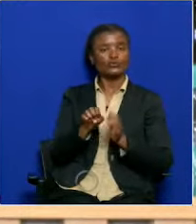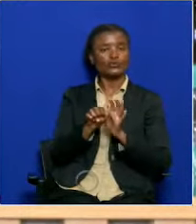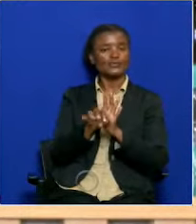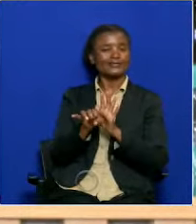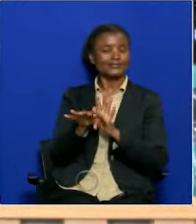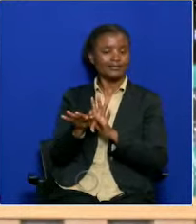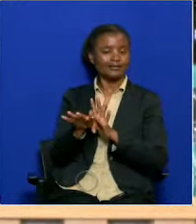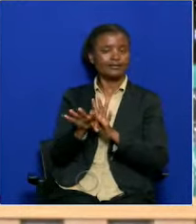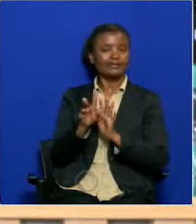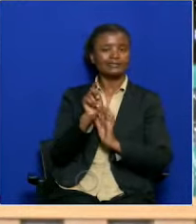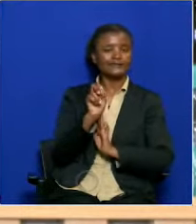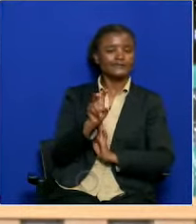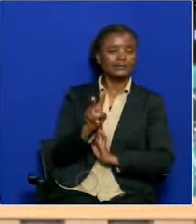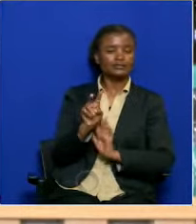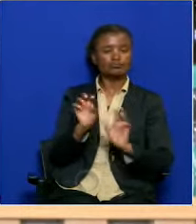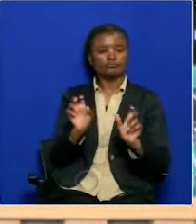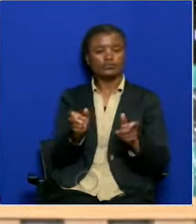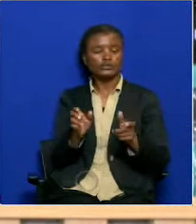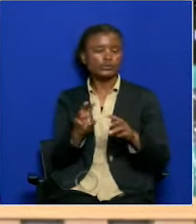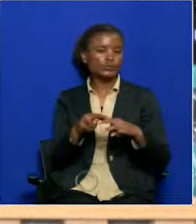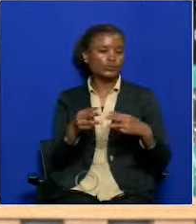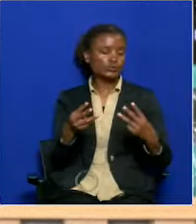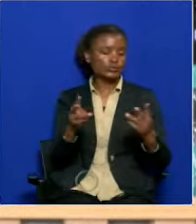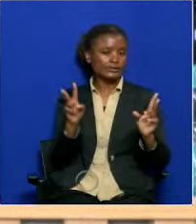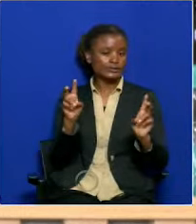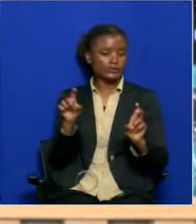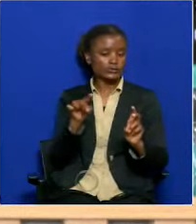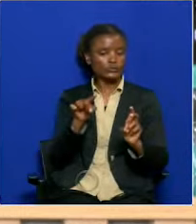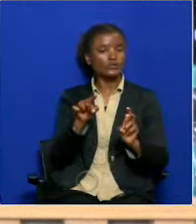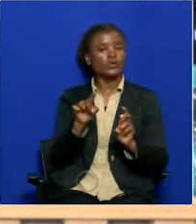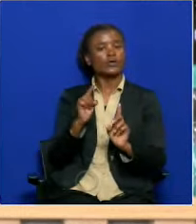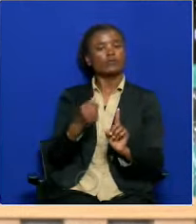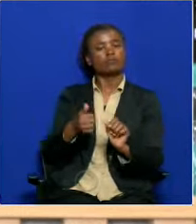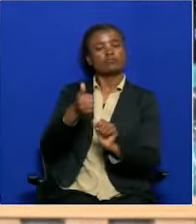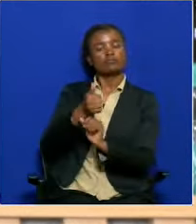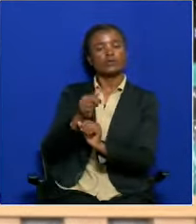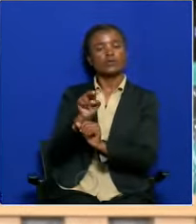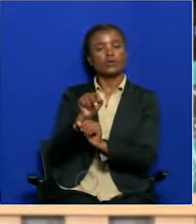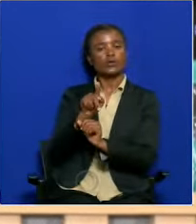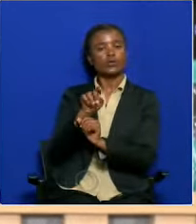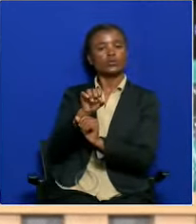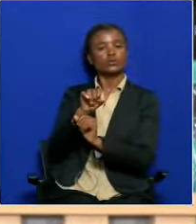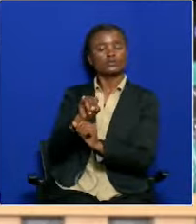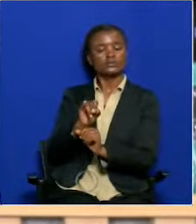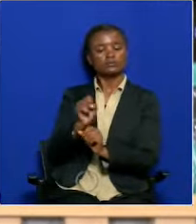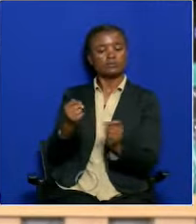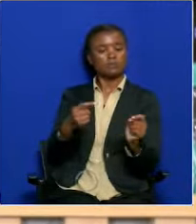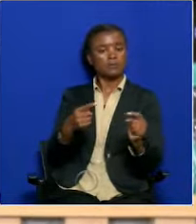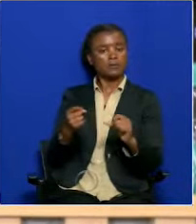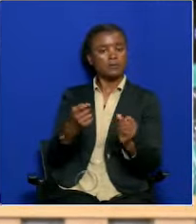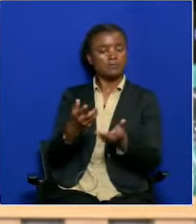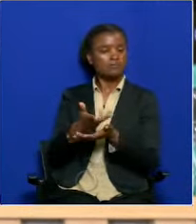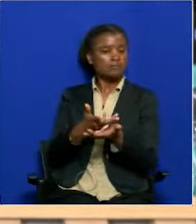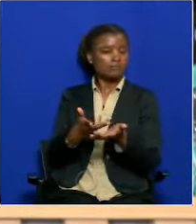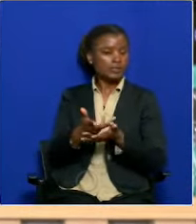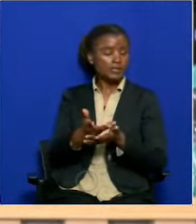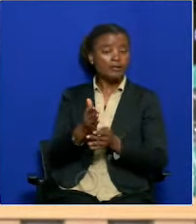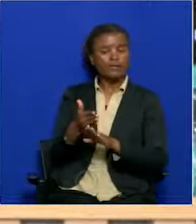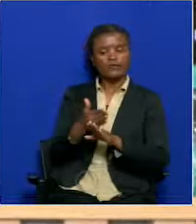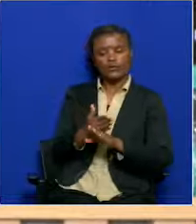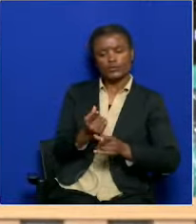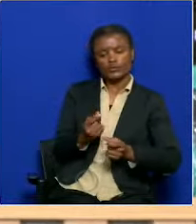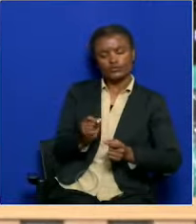and Sergeant Nkosi. But before doing so, can I ask, were you aware of some